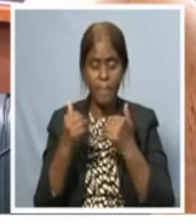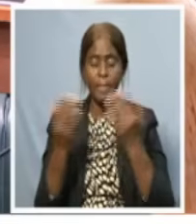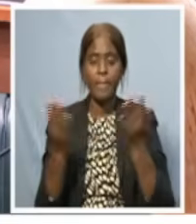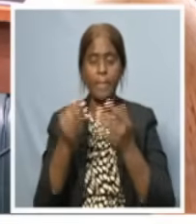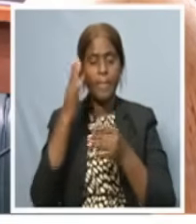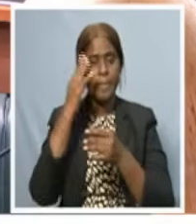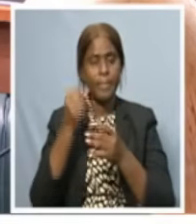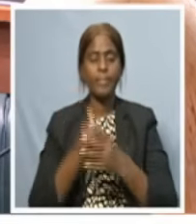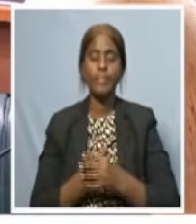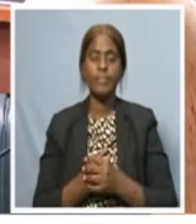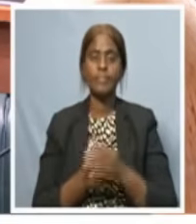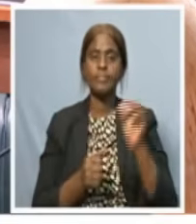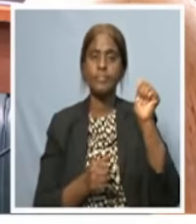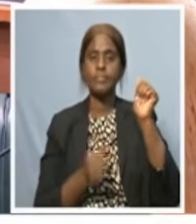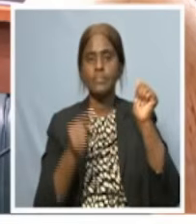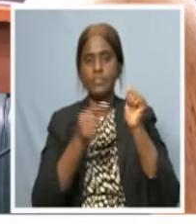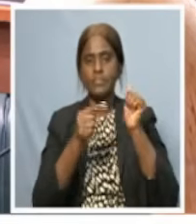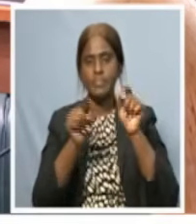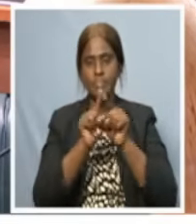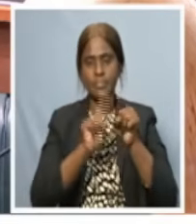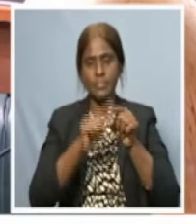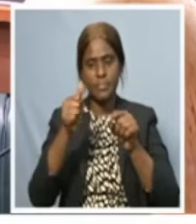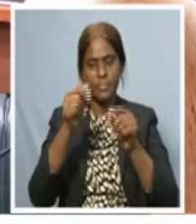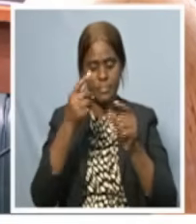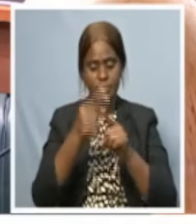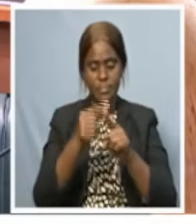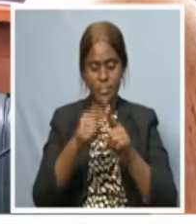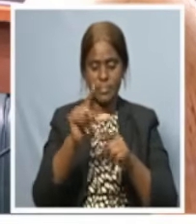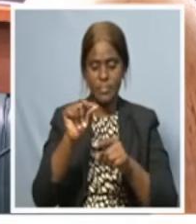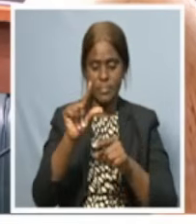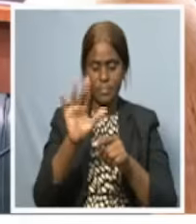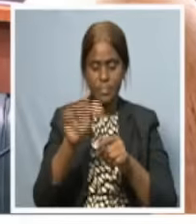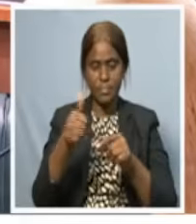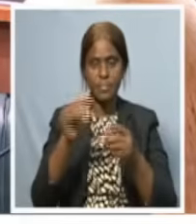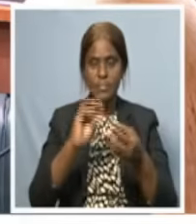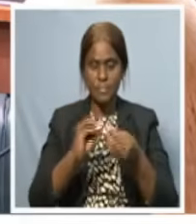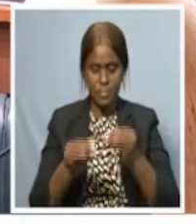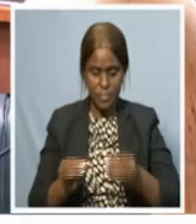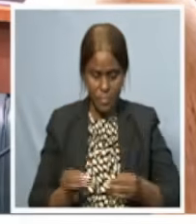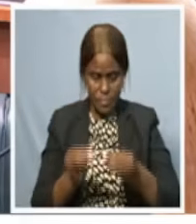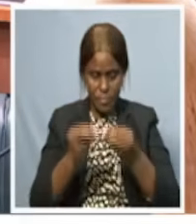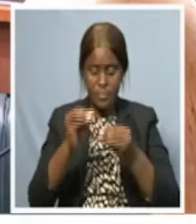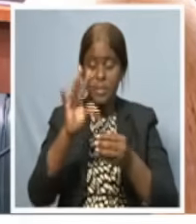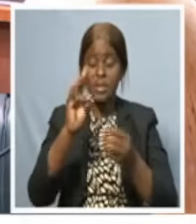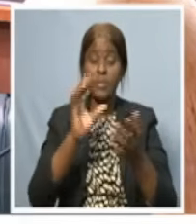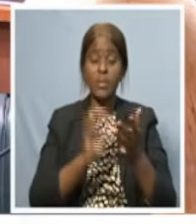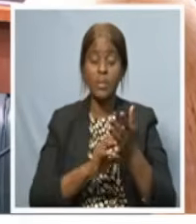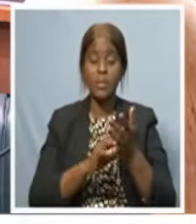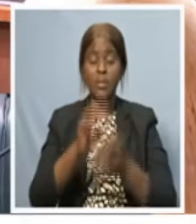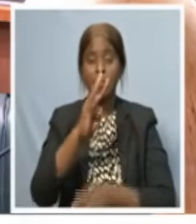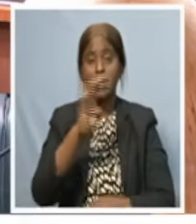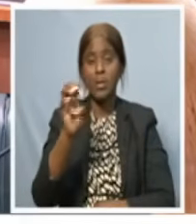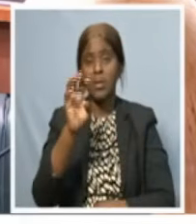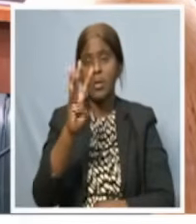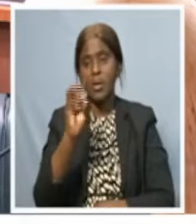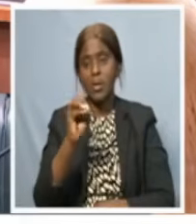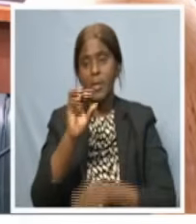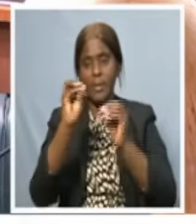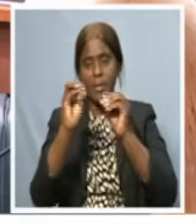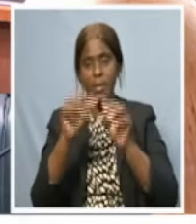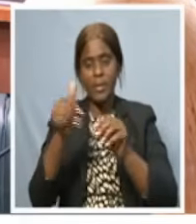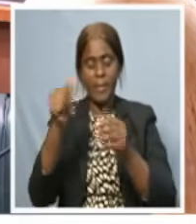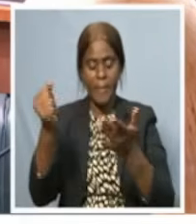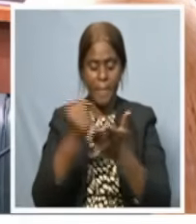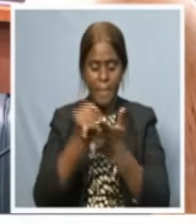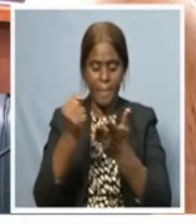why? A, as of December 2025, a total of 7,440 teachers were